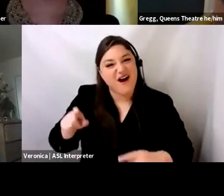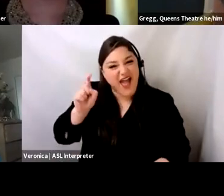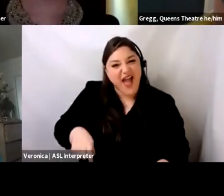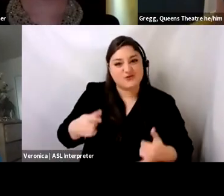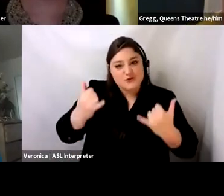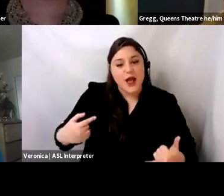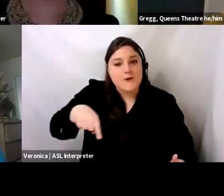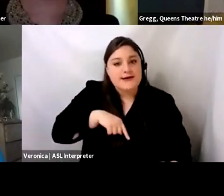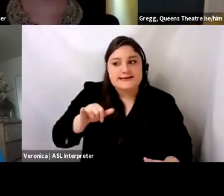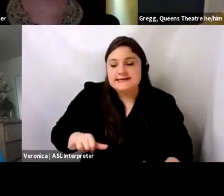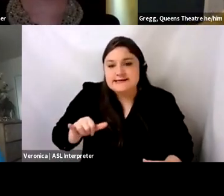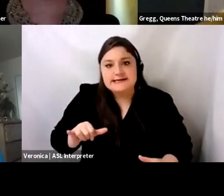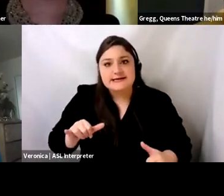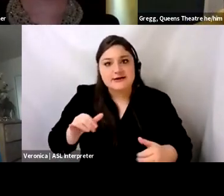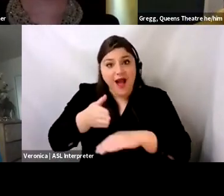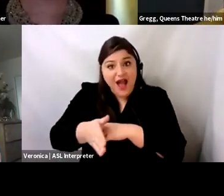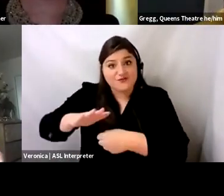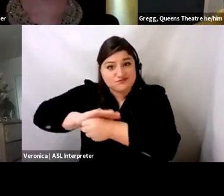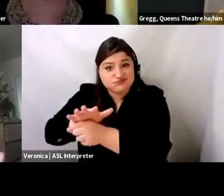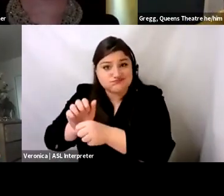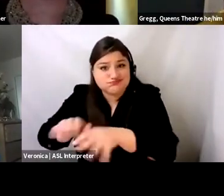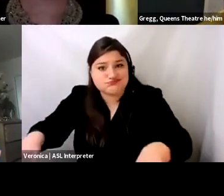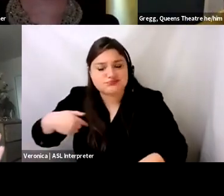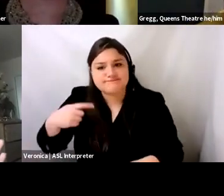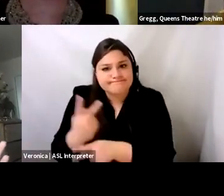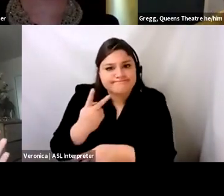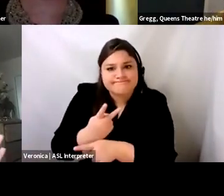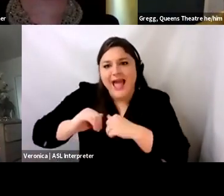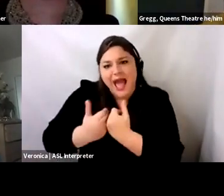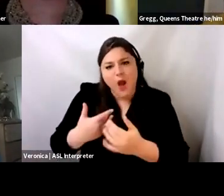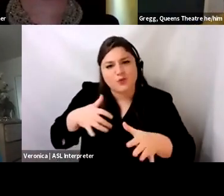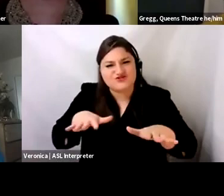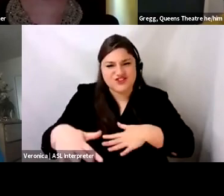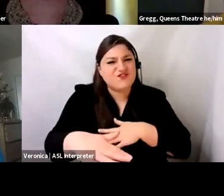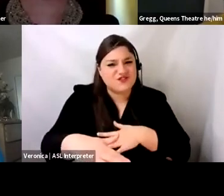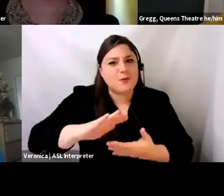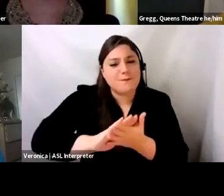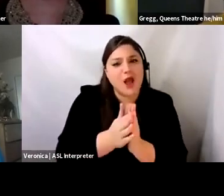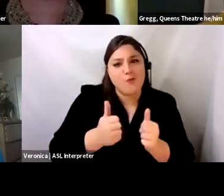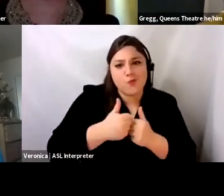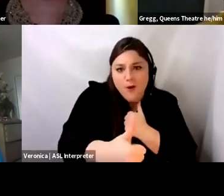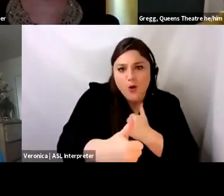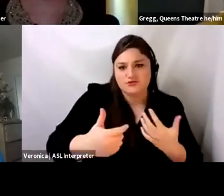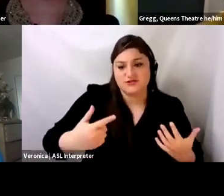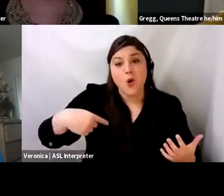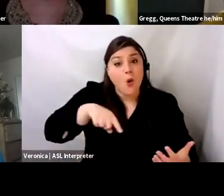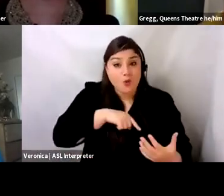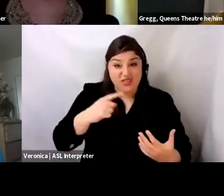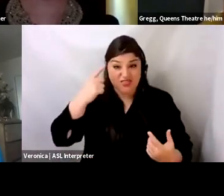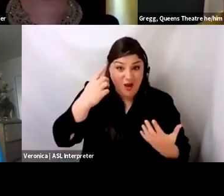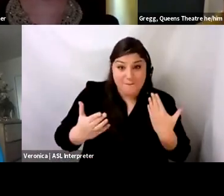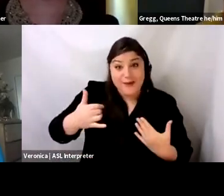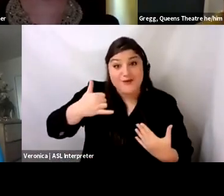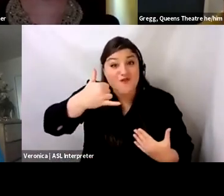could happen. And one thing that we came up with, of course, was Zoom, but also was this telephone conferencing class. And